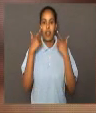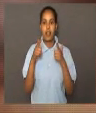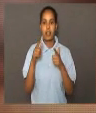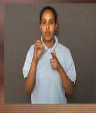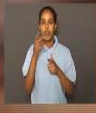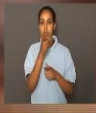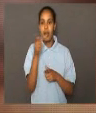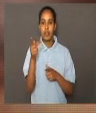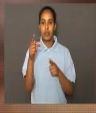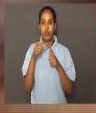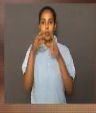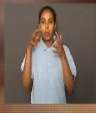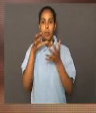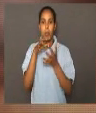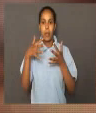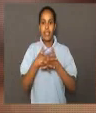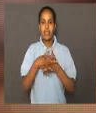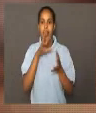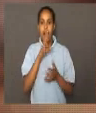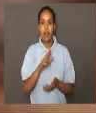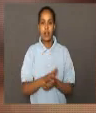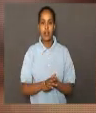of particles to mix are